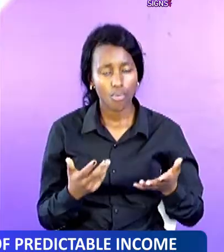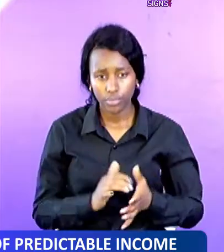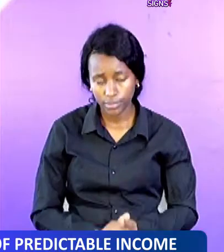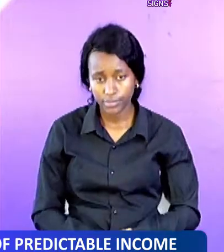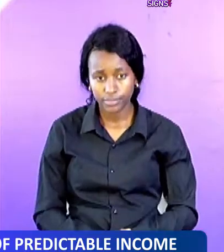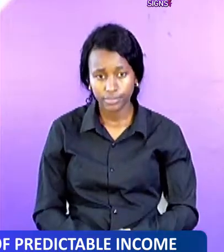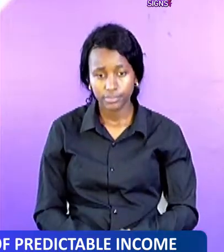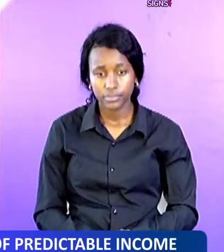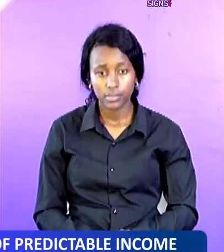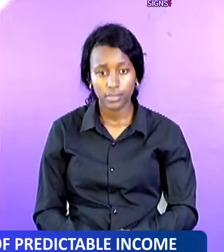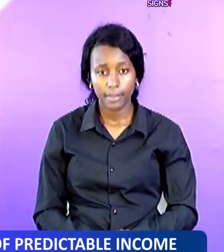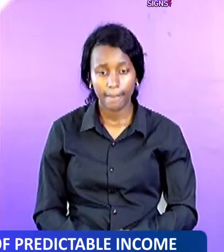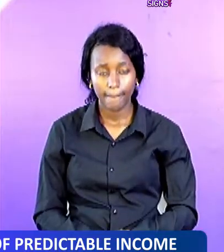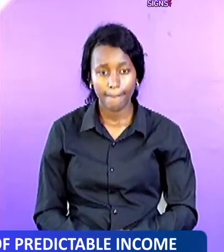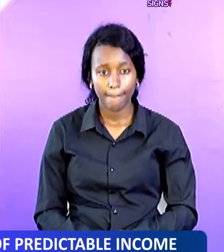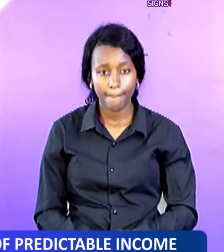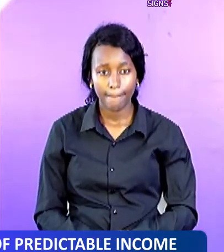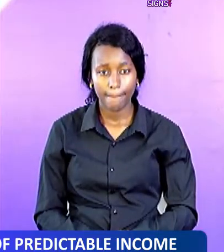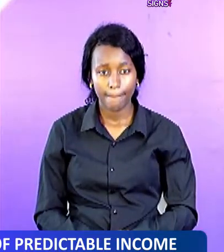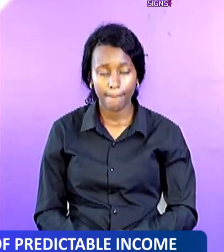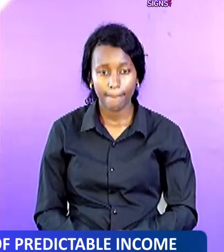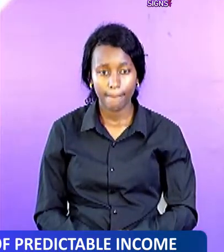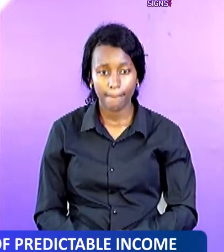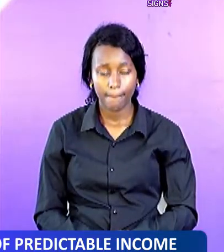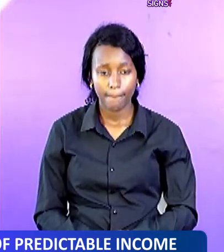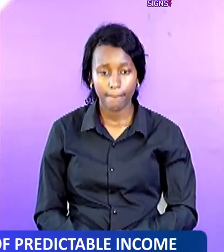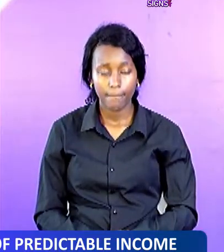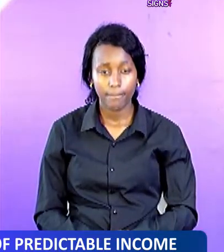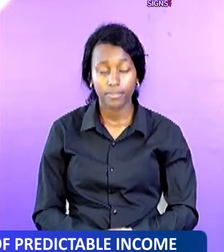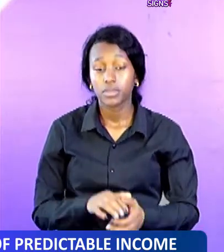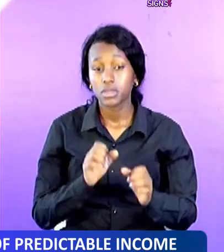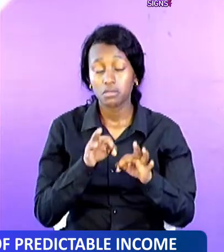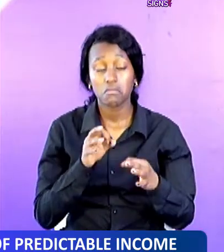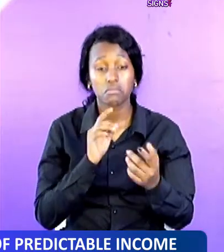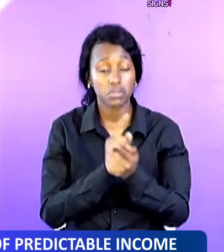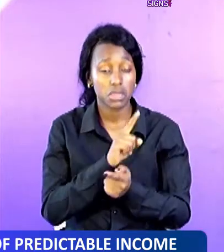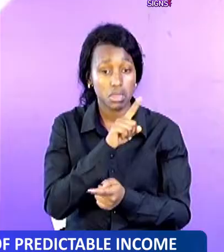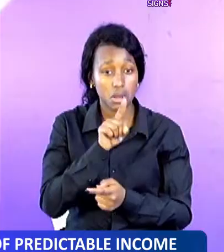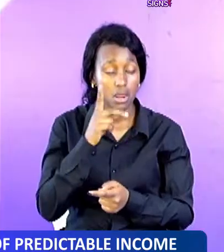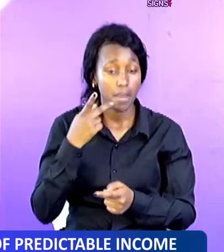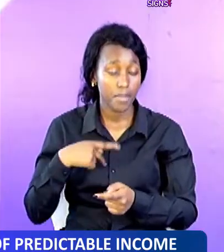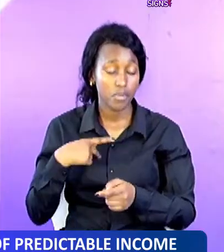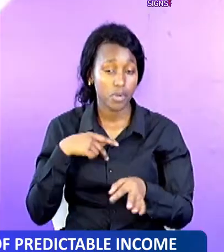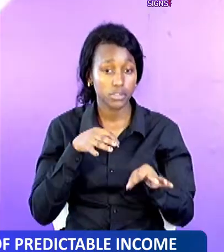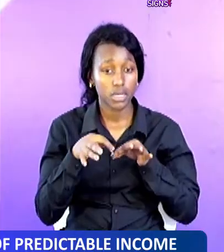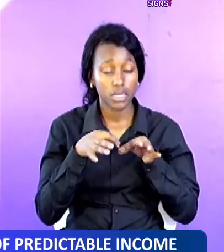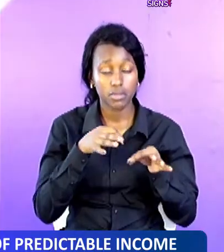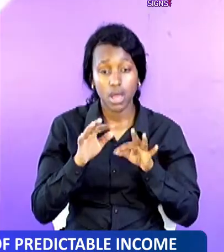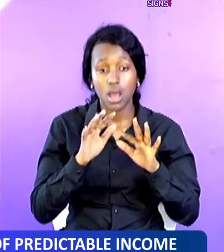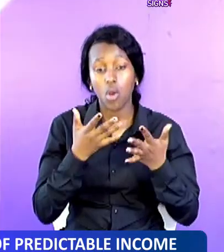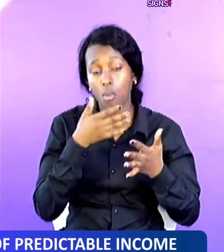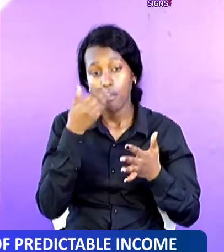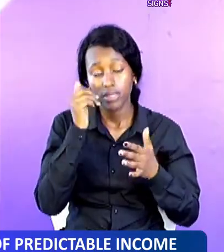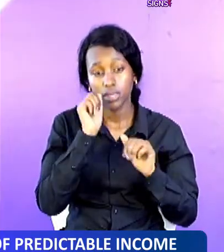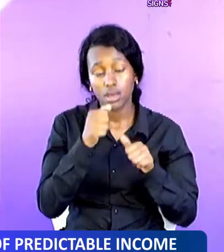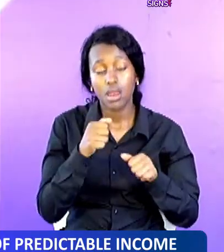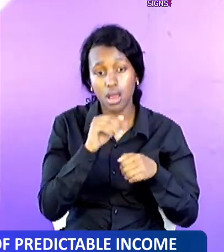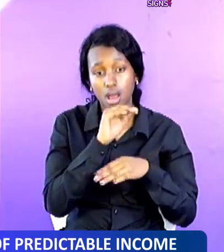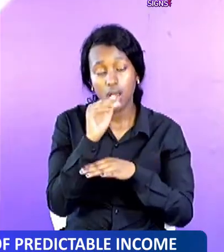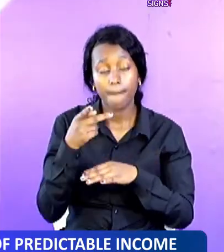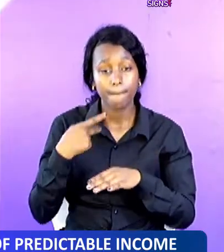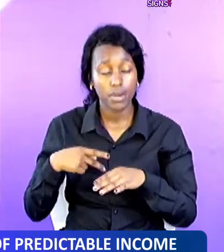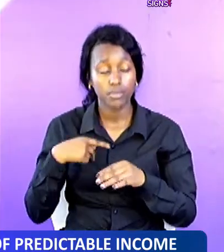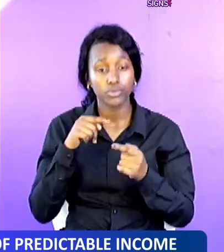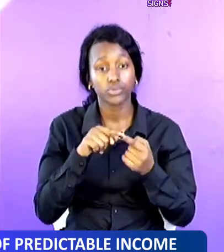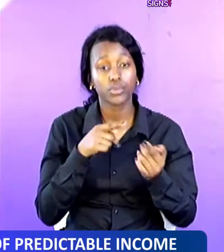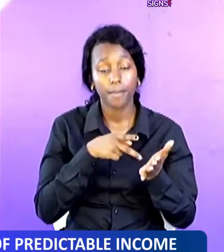financial analyst, they'll tell you, I think it's best you charge this amount. This is going to be your return, which is decent. With this amount, you are